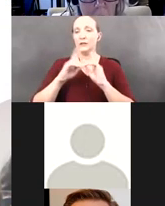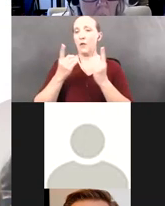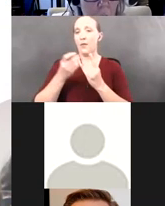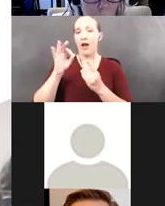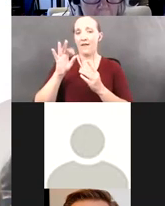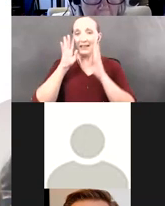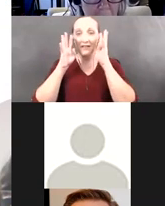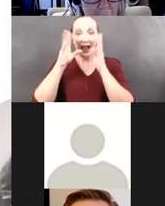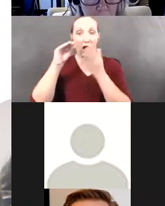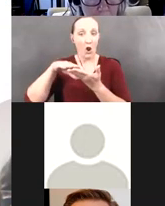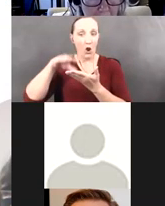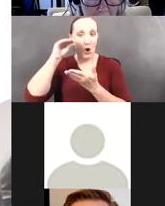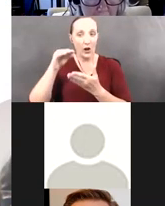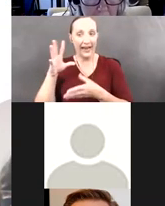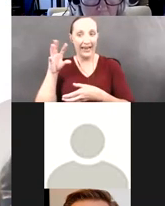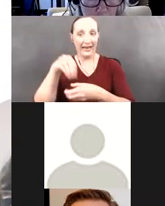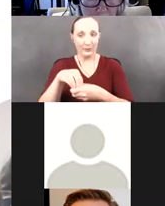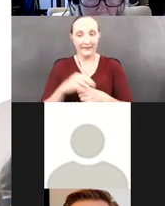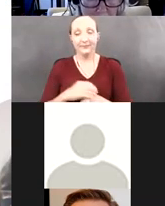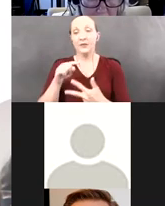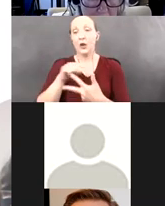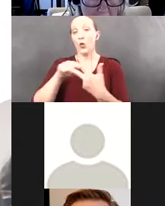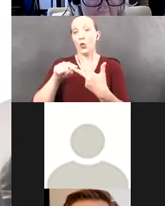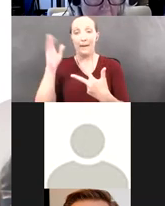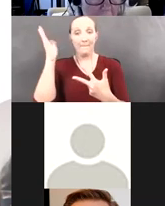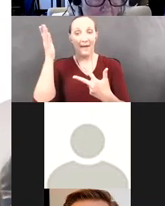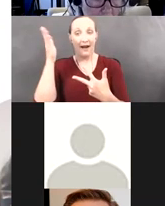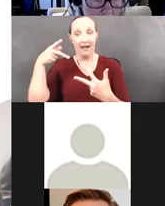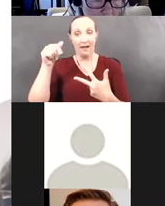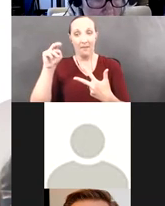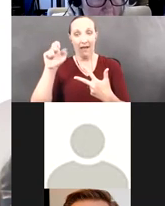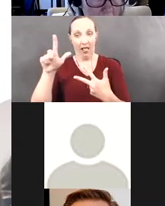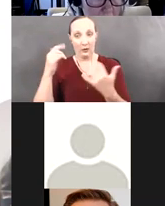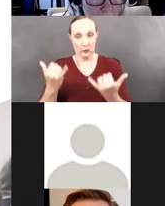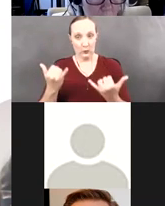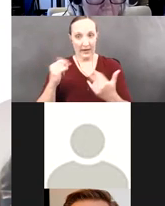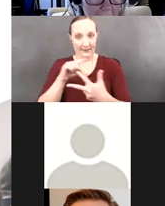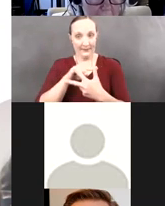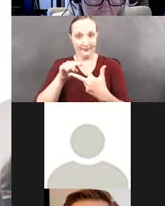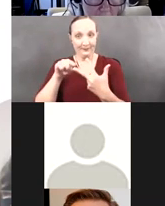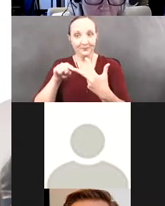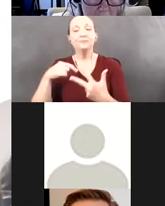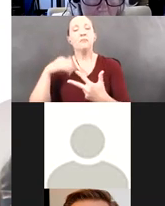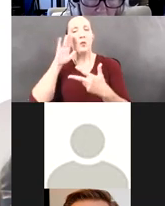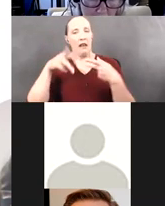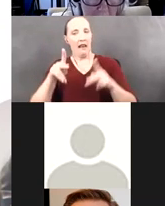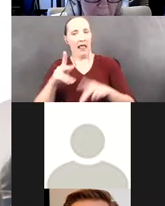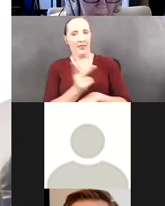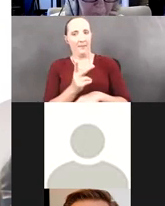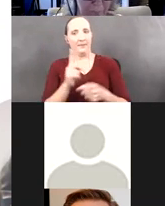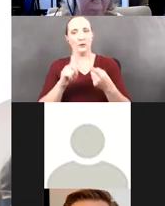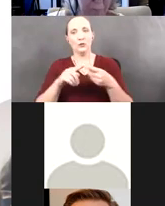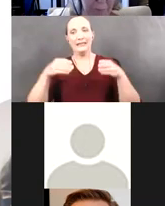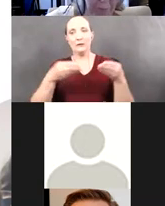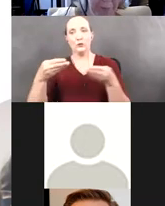de Innovación We y have 3 Participación panelists Estudiantil. joining us Tenemos today. 3 I'll panelistas que nos allow them to acompañan. go ahead and Voy a introduce permitir que themselves.